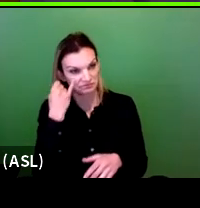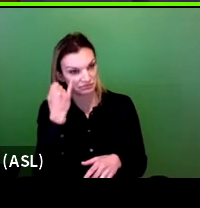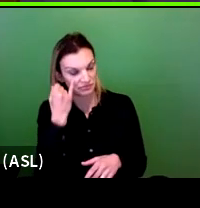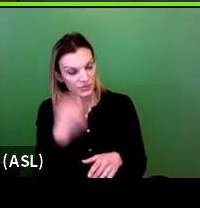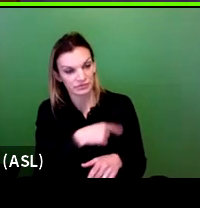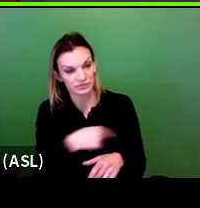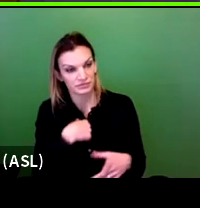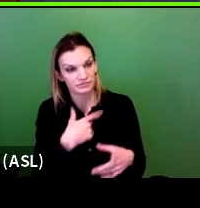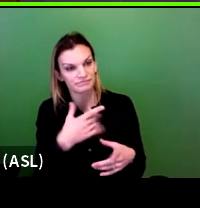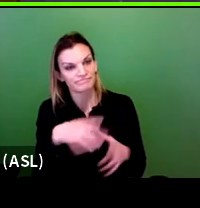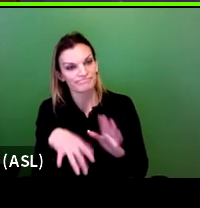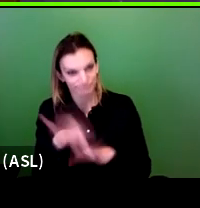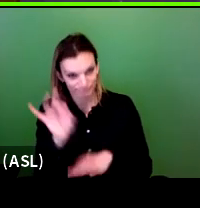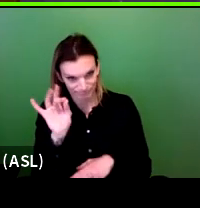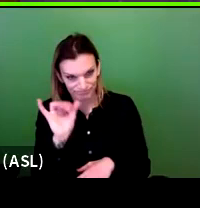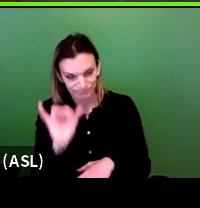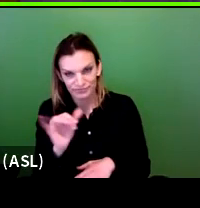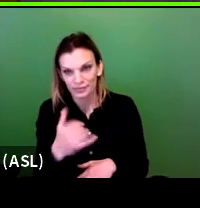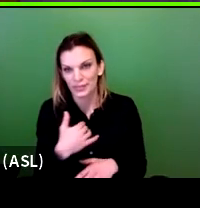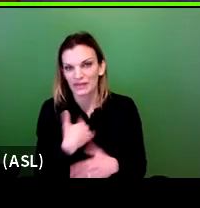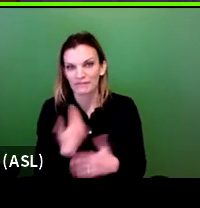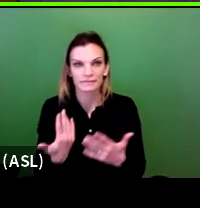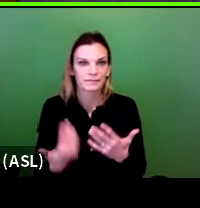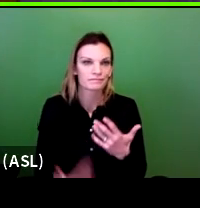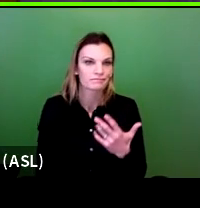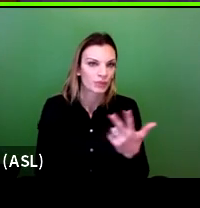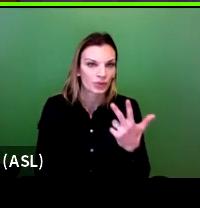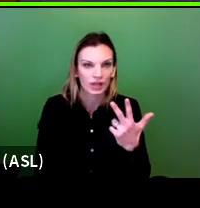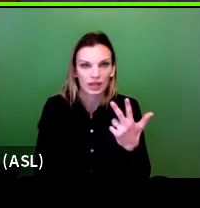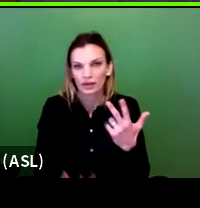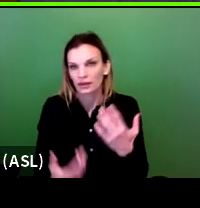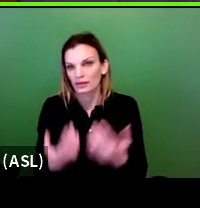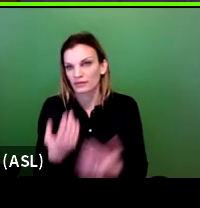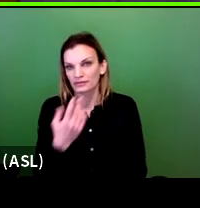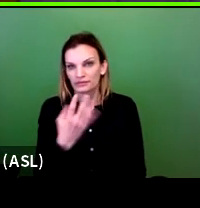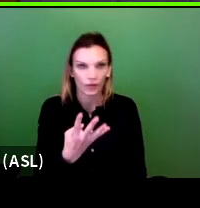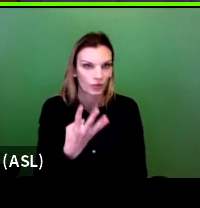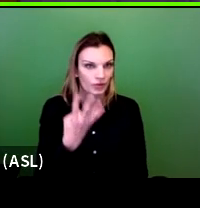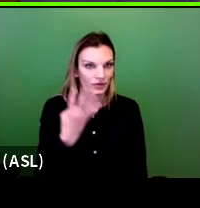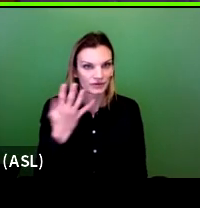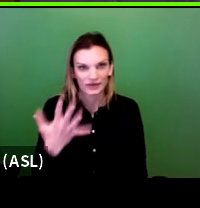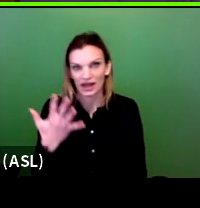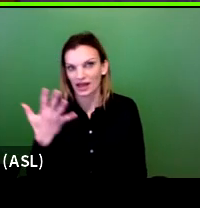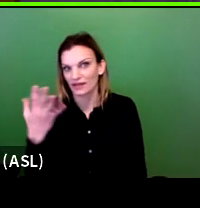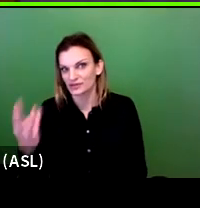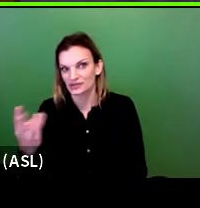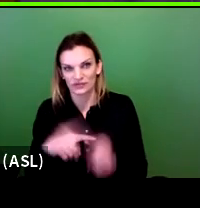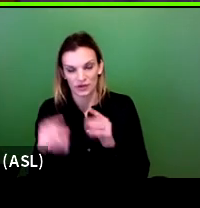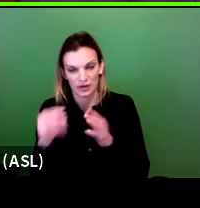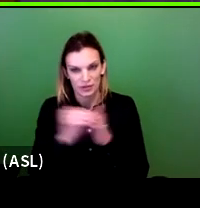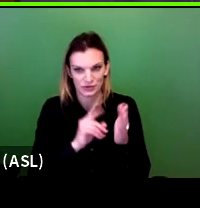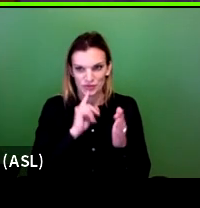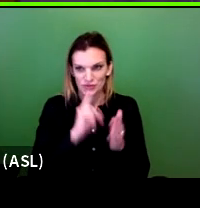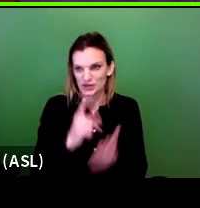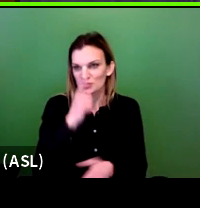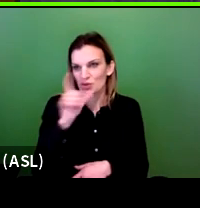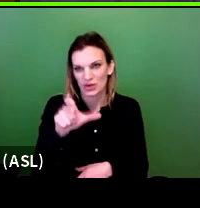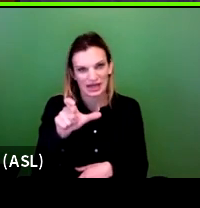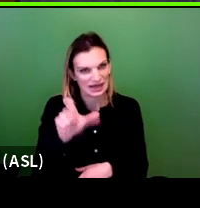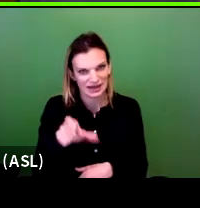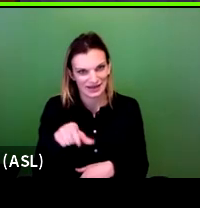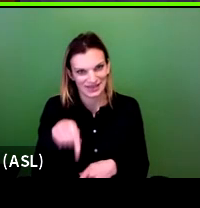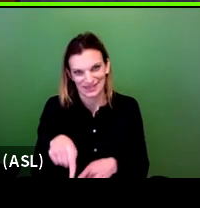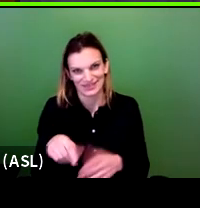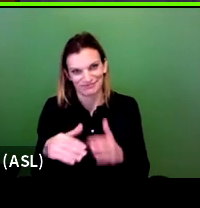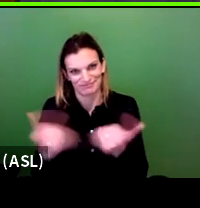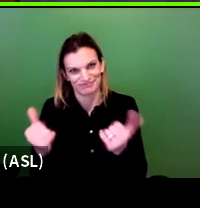got 3, 4, 5, 6 applications, there really isn't a need for a subcommittee. We're going to